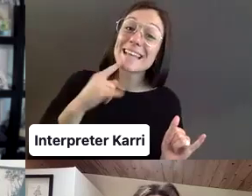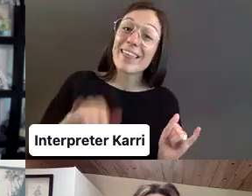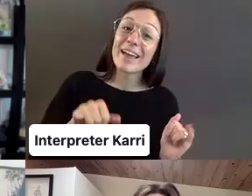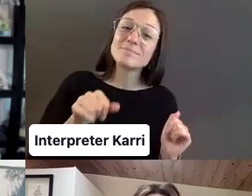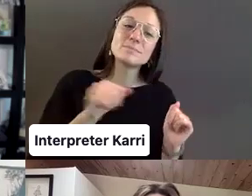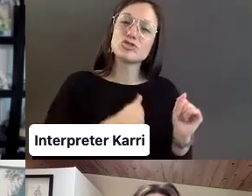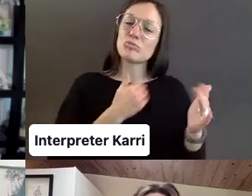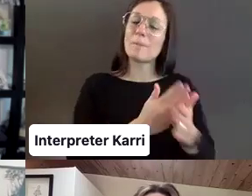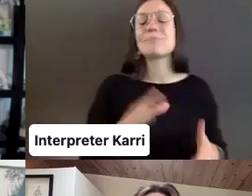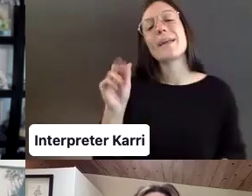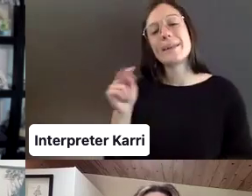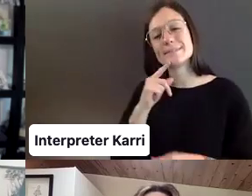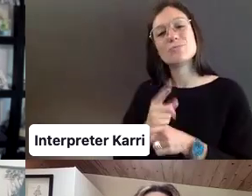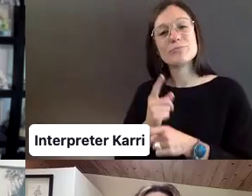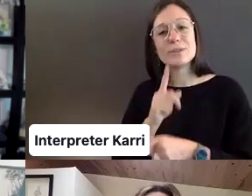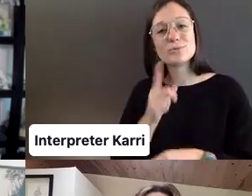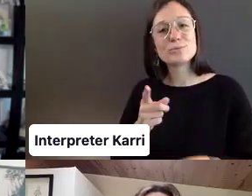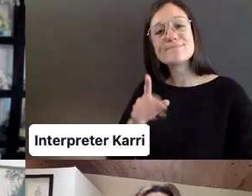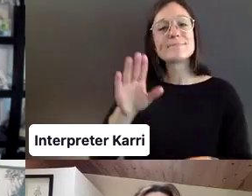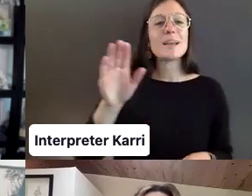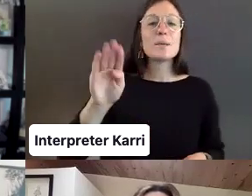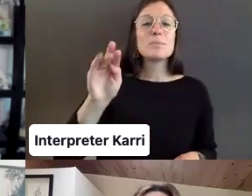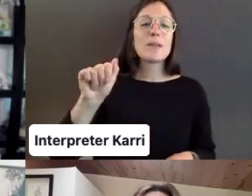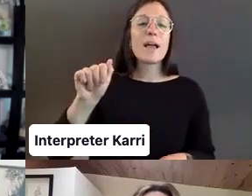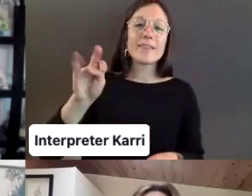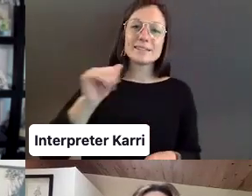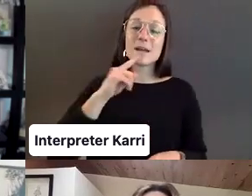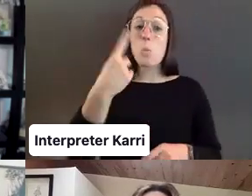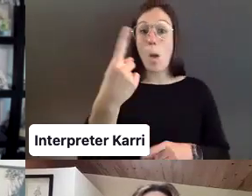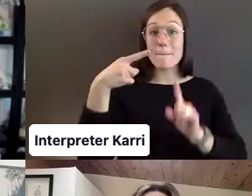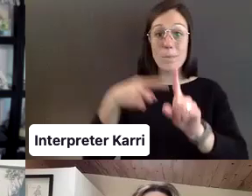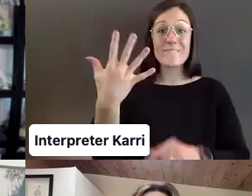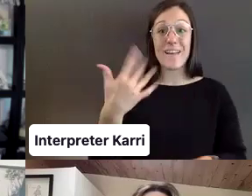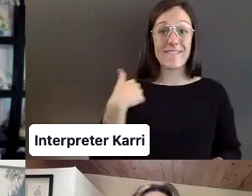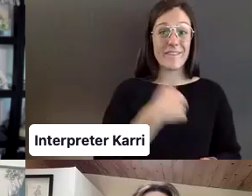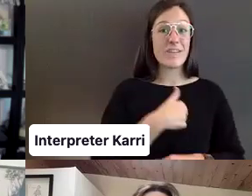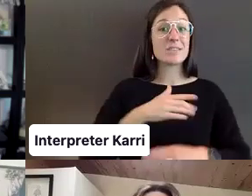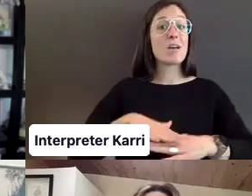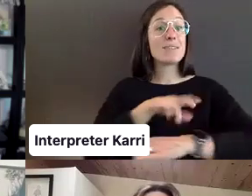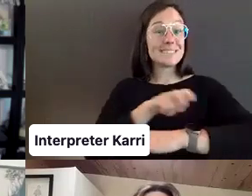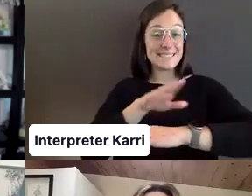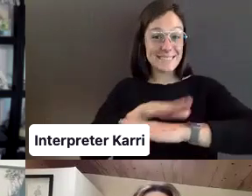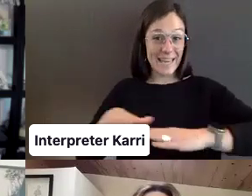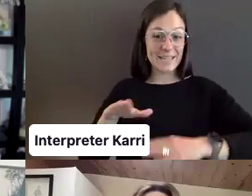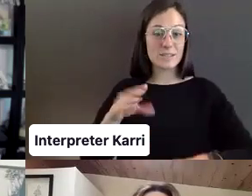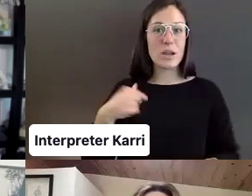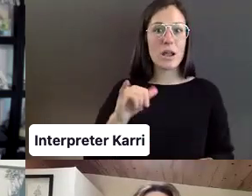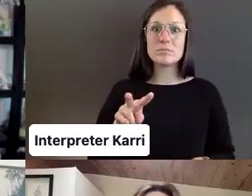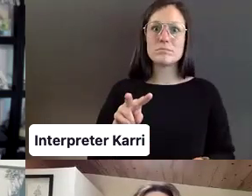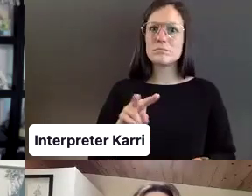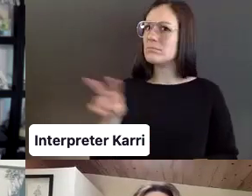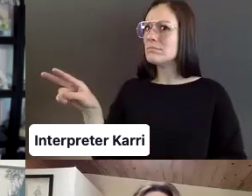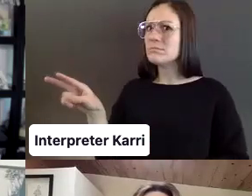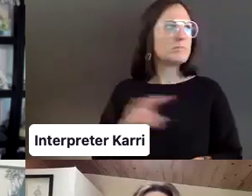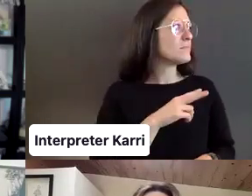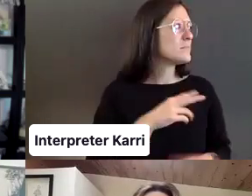Sorry, go ahead. Right, true. Yeah. But there was a point where 5 of us got off stage, and I was like, whoa, not only is